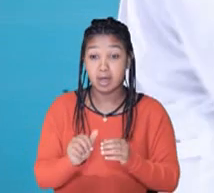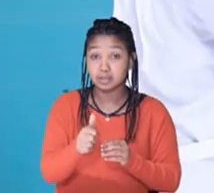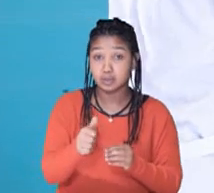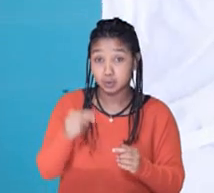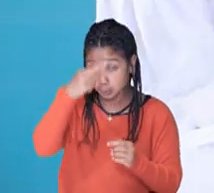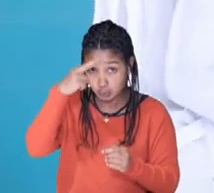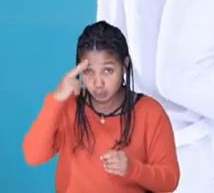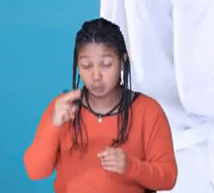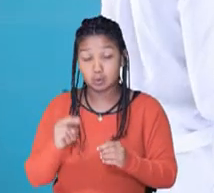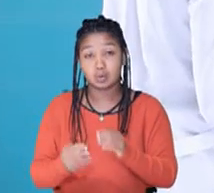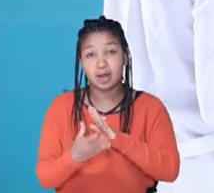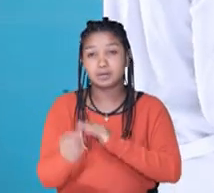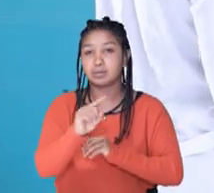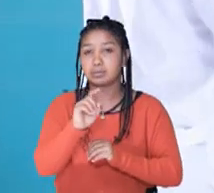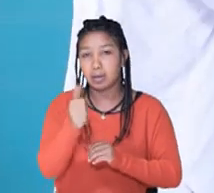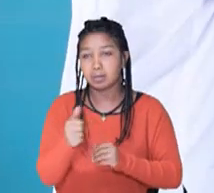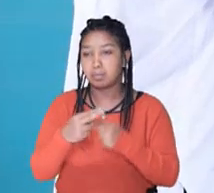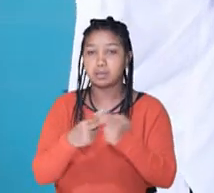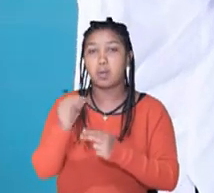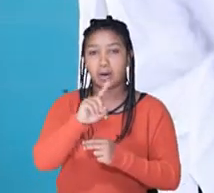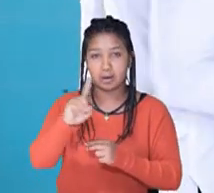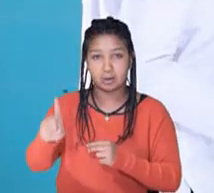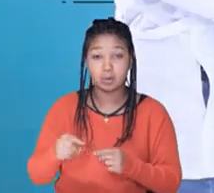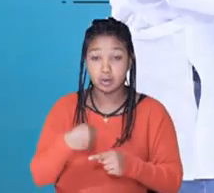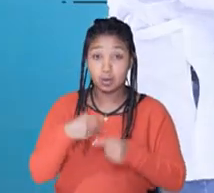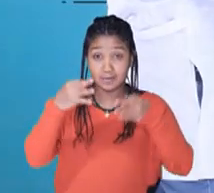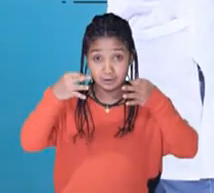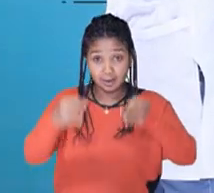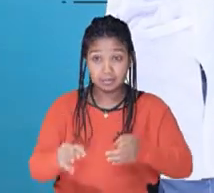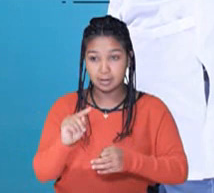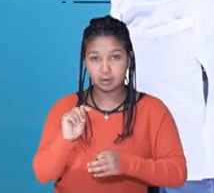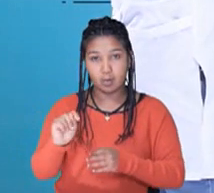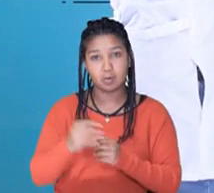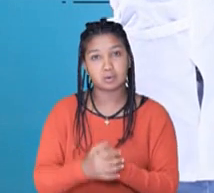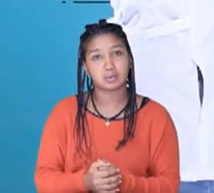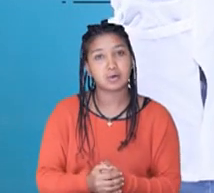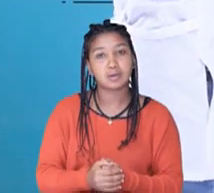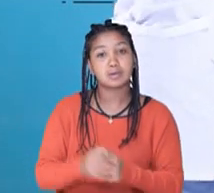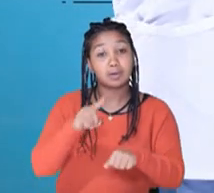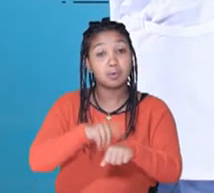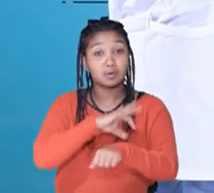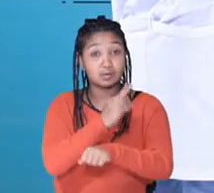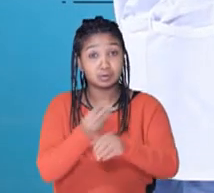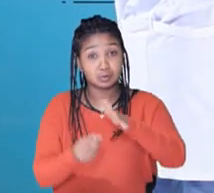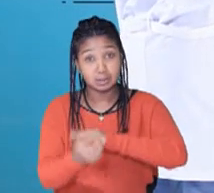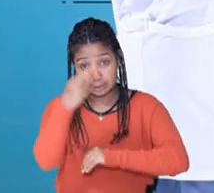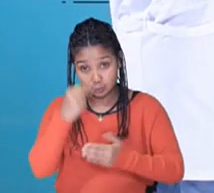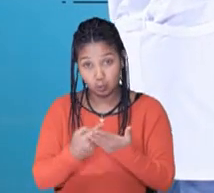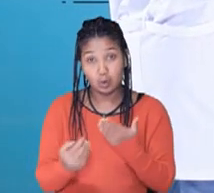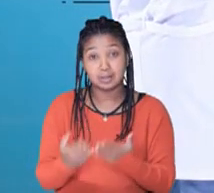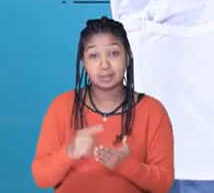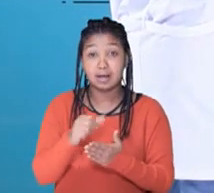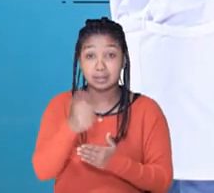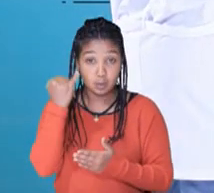due to gravity is 10, so it's 100 Newton. So we have determined the torque, the moment of force exerted due to this weight.